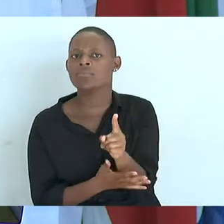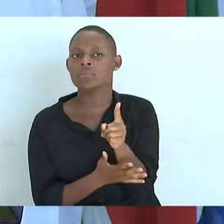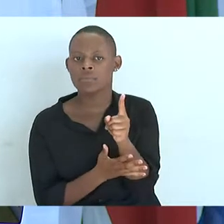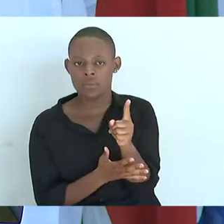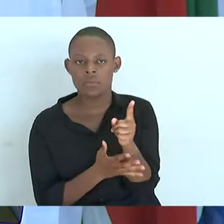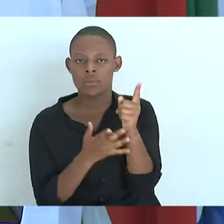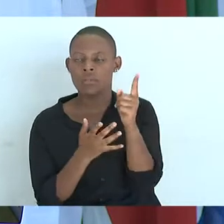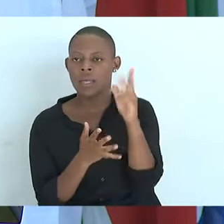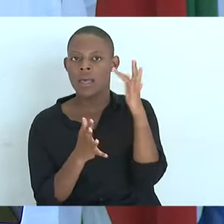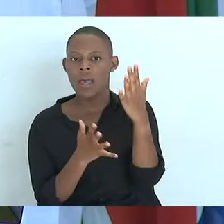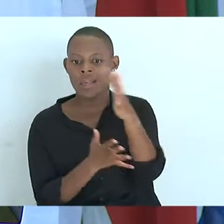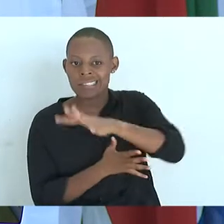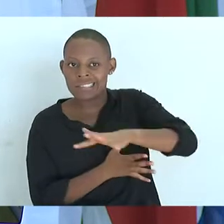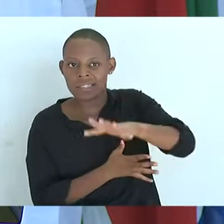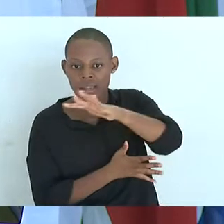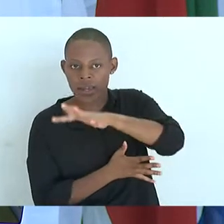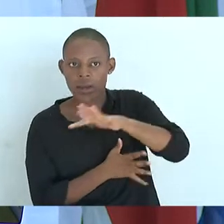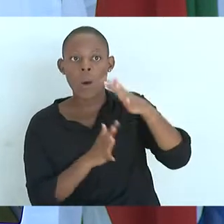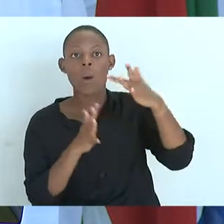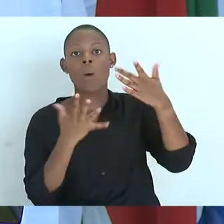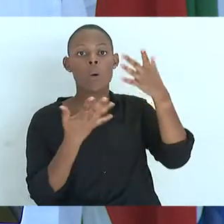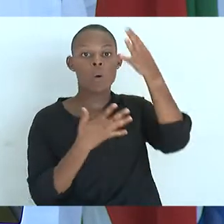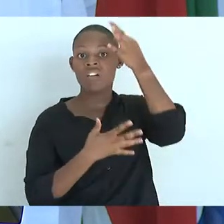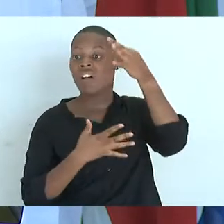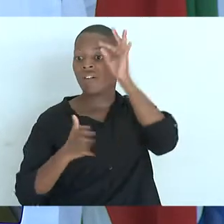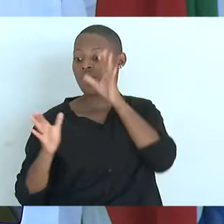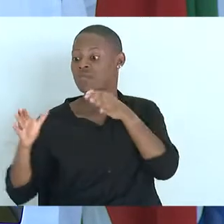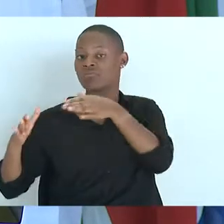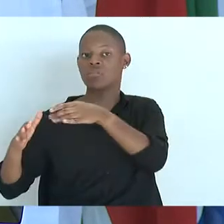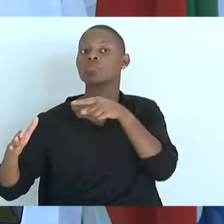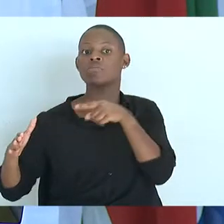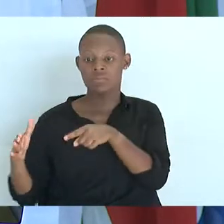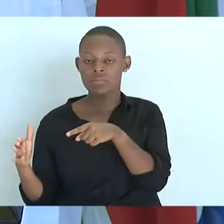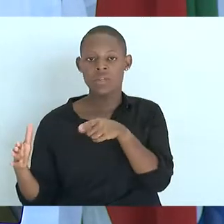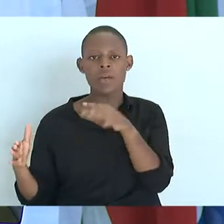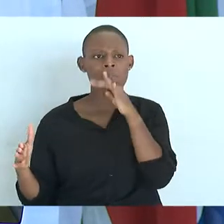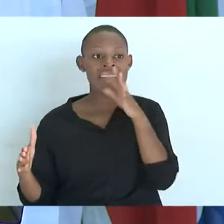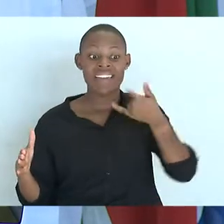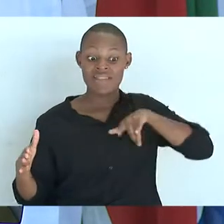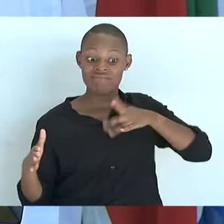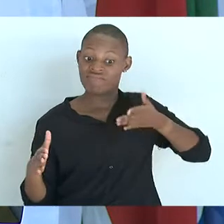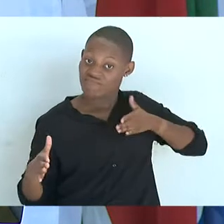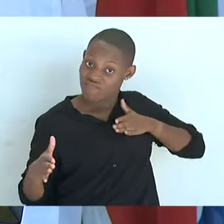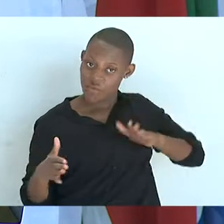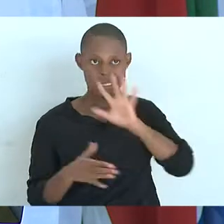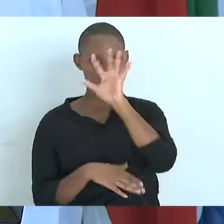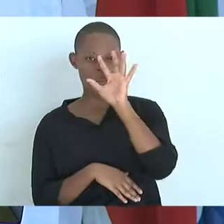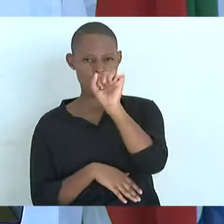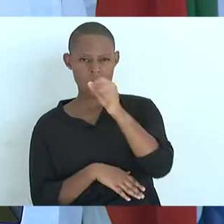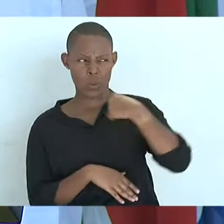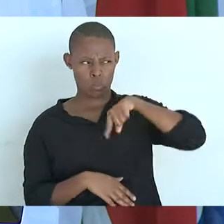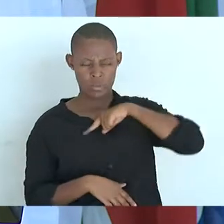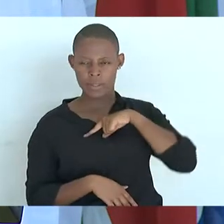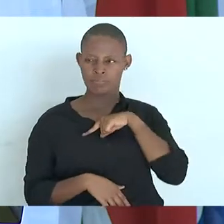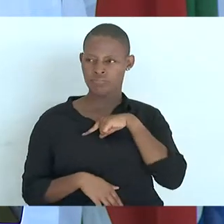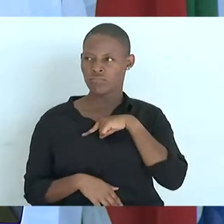So for us to have the South Africa we want, we need to ensure